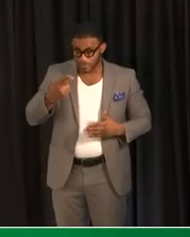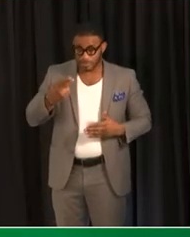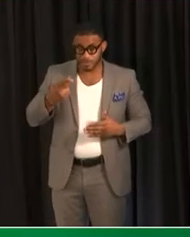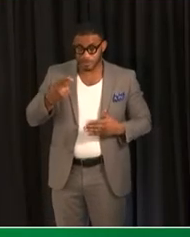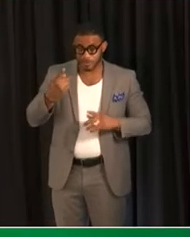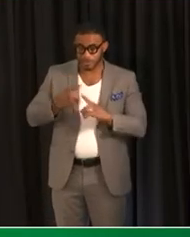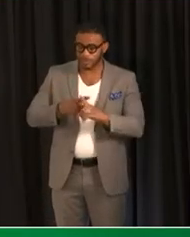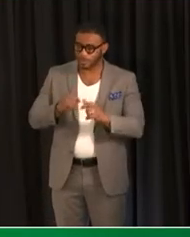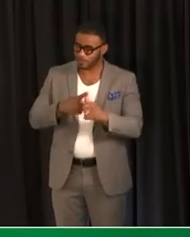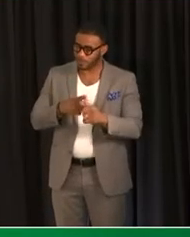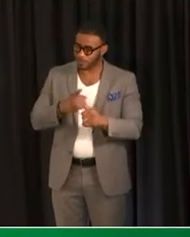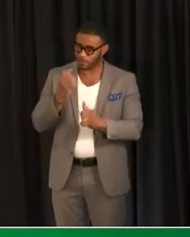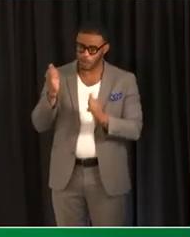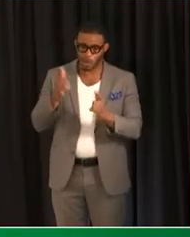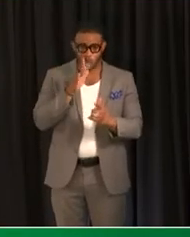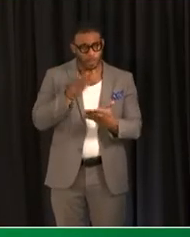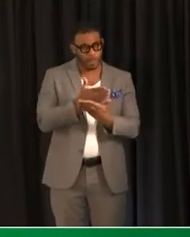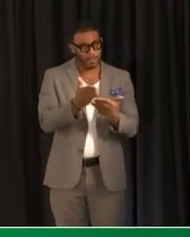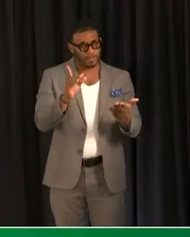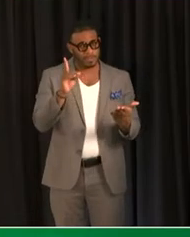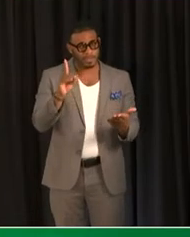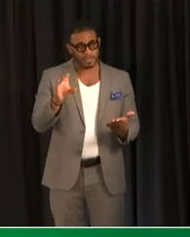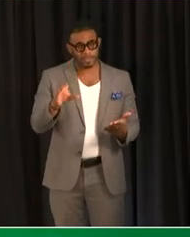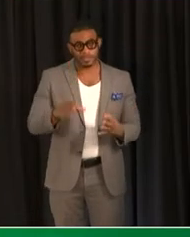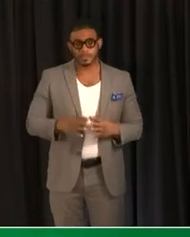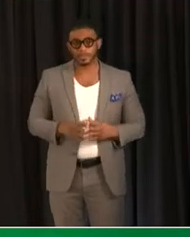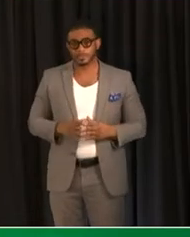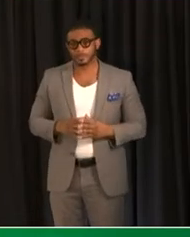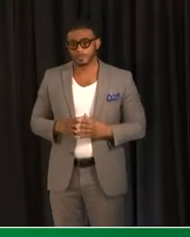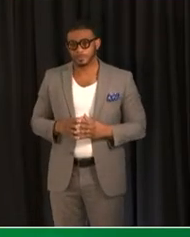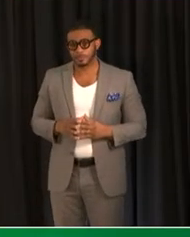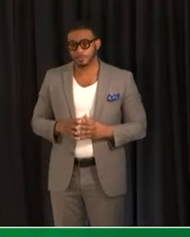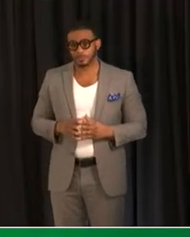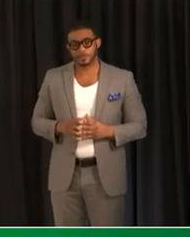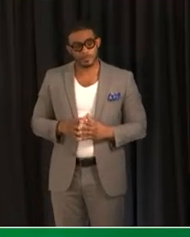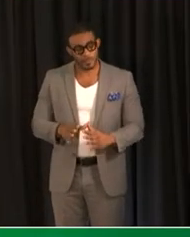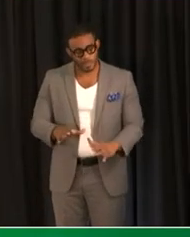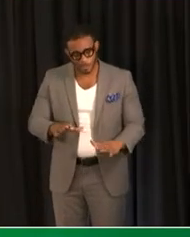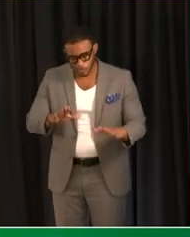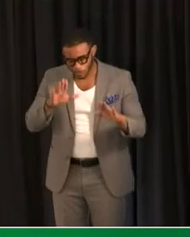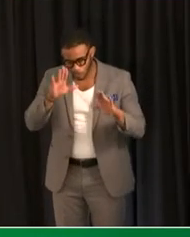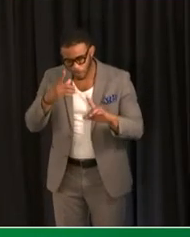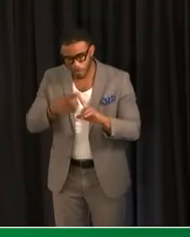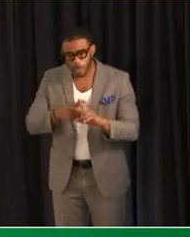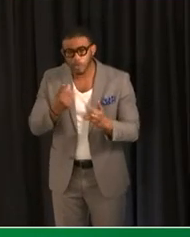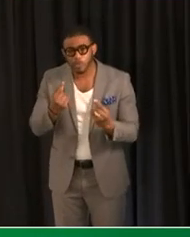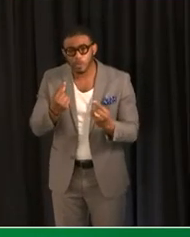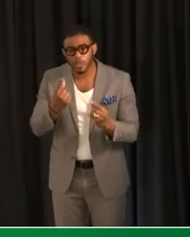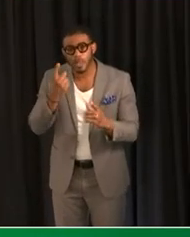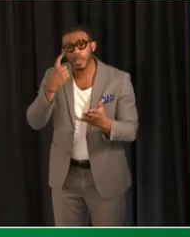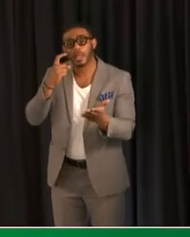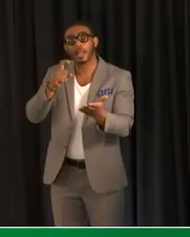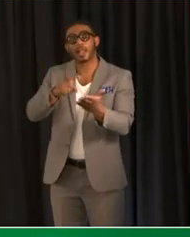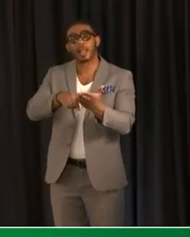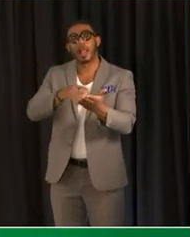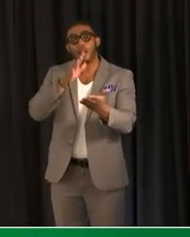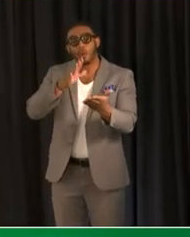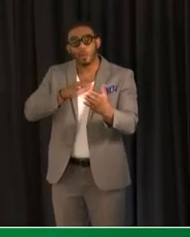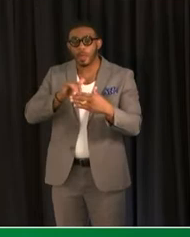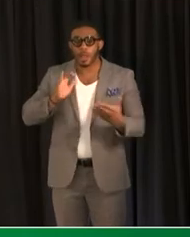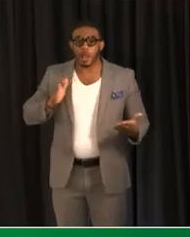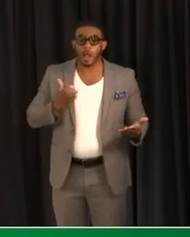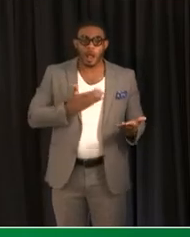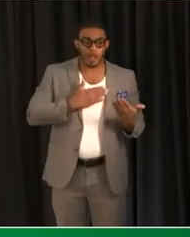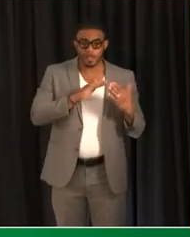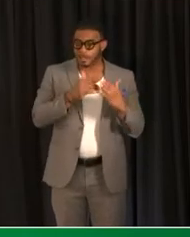History Month, first and foremost, to the women of the district. It's a great month to acknowledge the